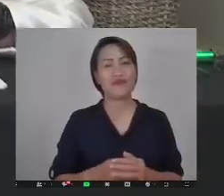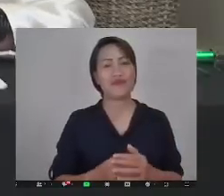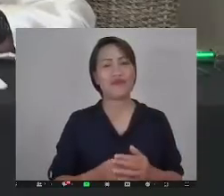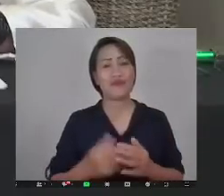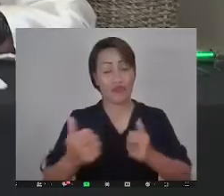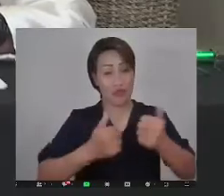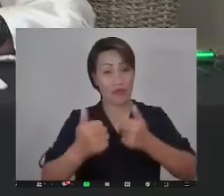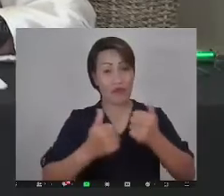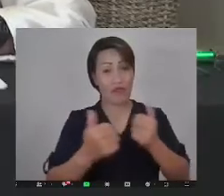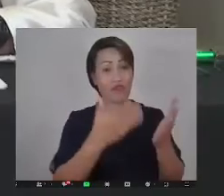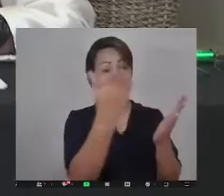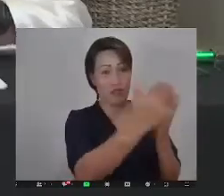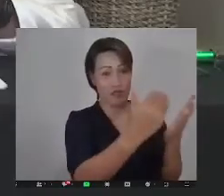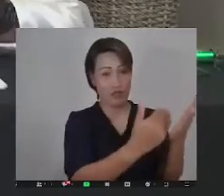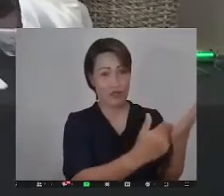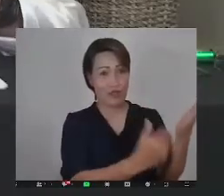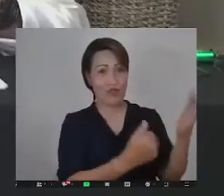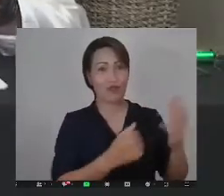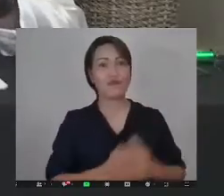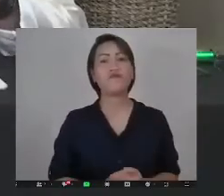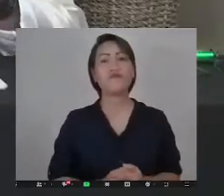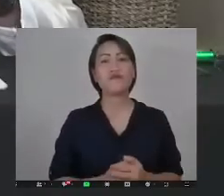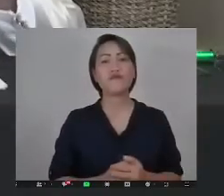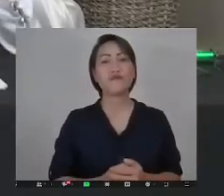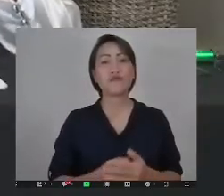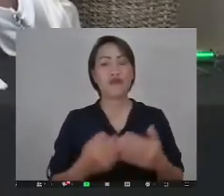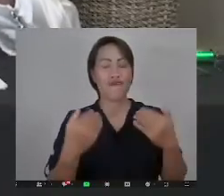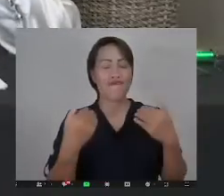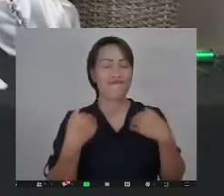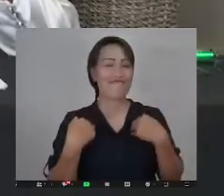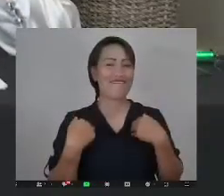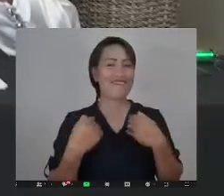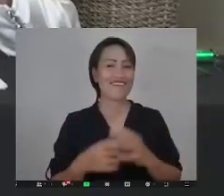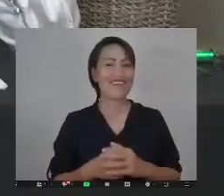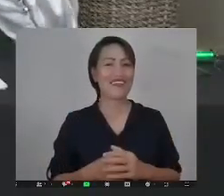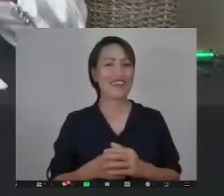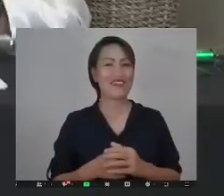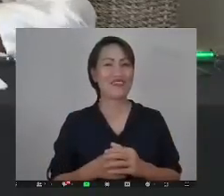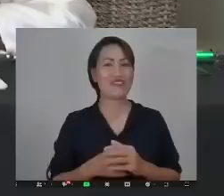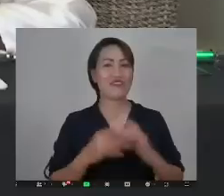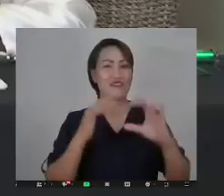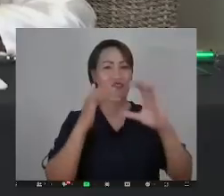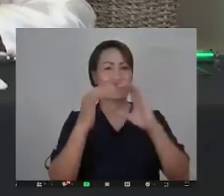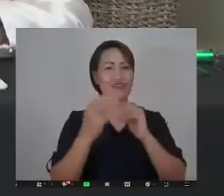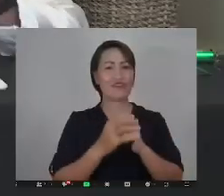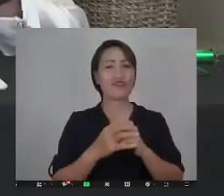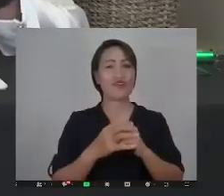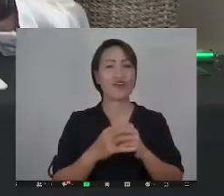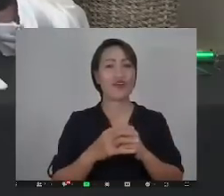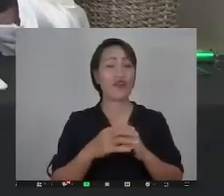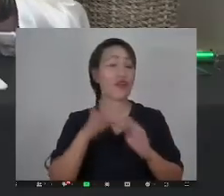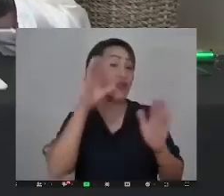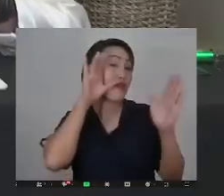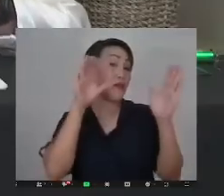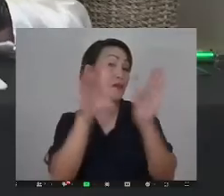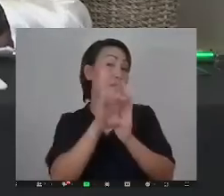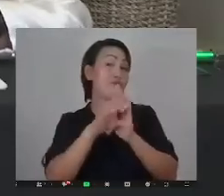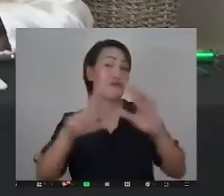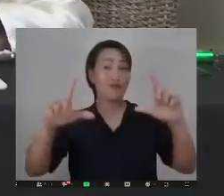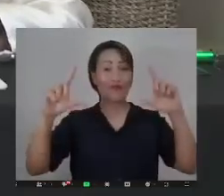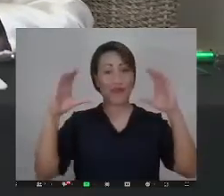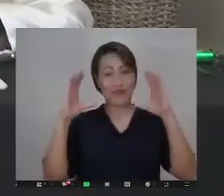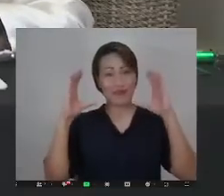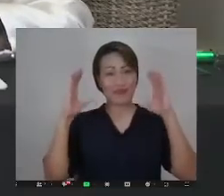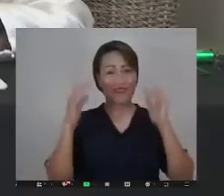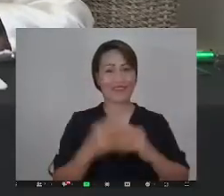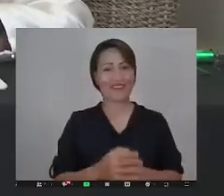we also have virtual photo booth. Again, virtual photo booth. Kahit andyan kayo sa mga bahay nyo, may photo booth pa rin ngayon sa